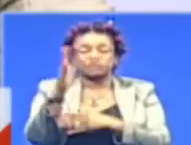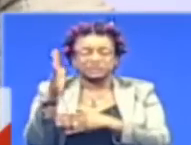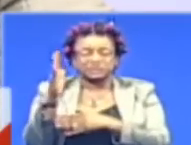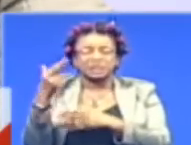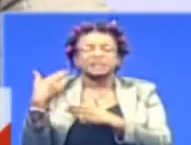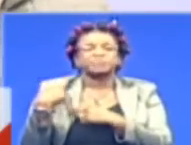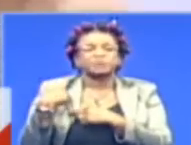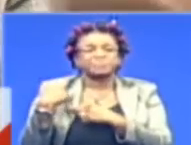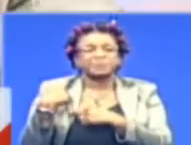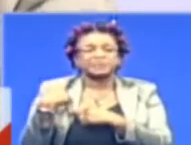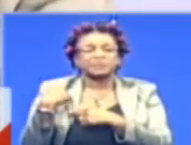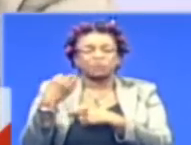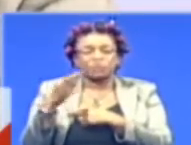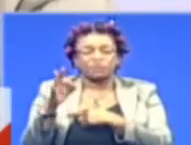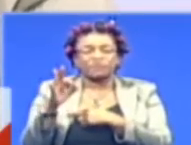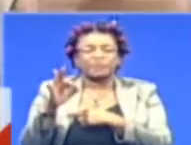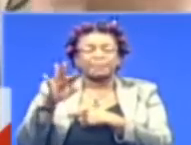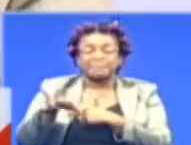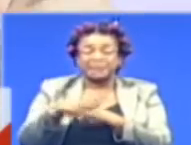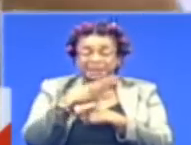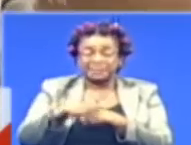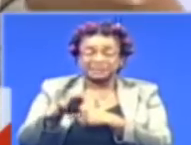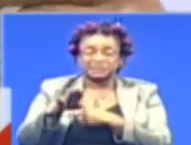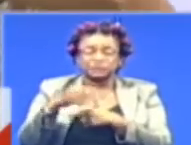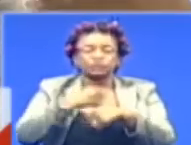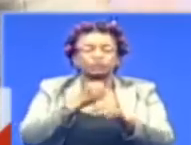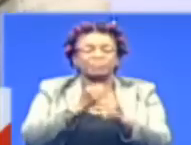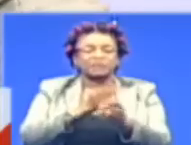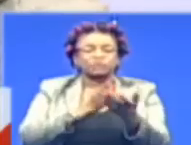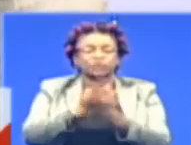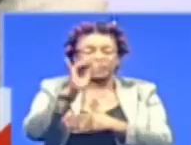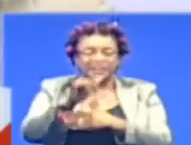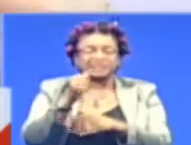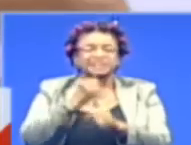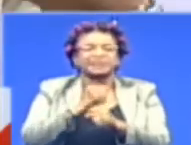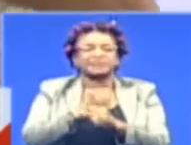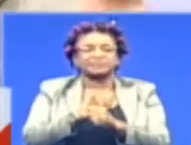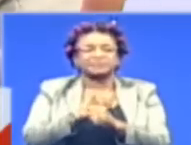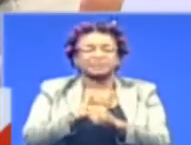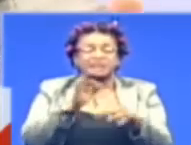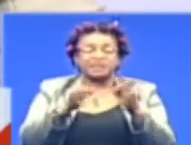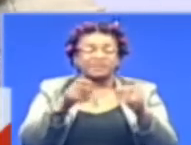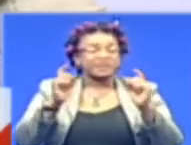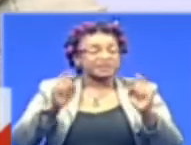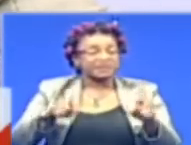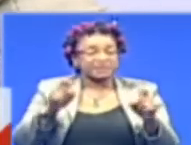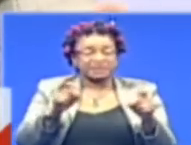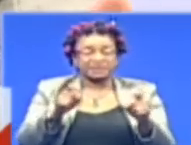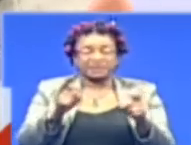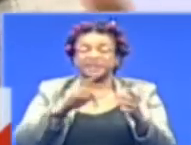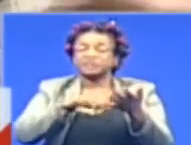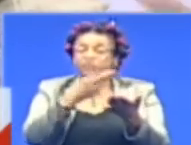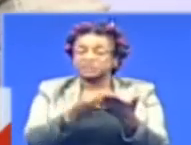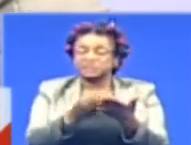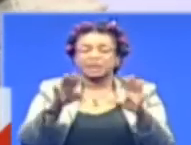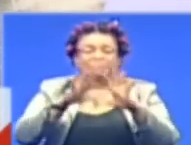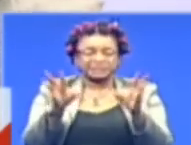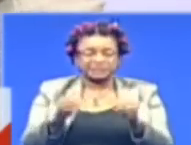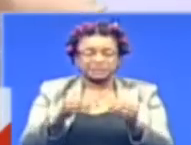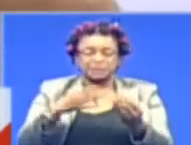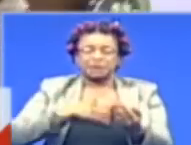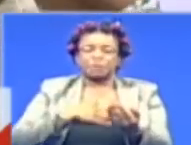of parliament as oversight body to ensure that this thing has been done. Okay. If they need any resources in terms of budget, it is our